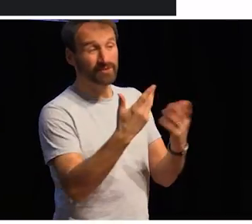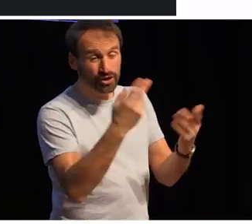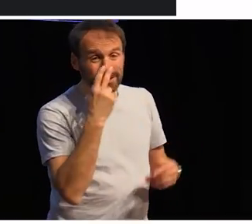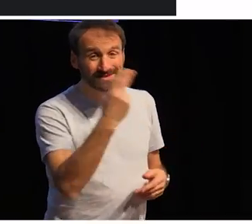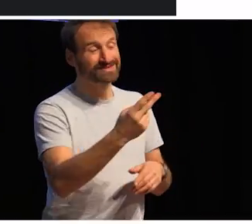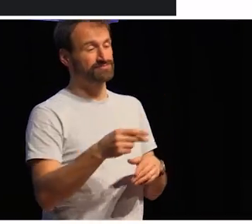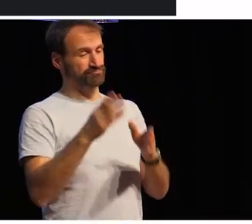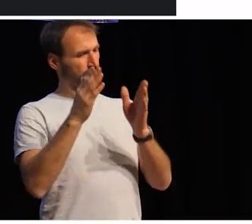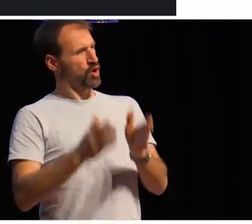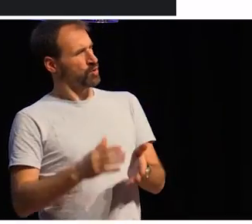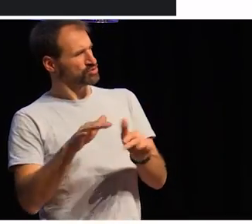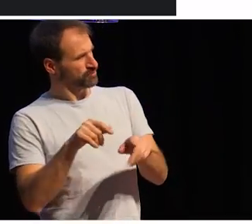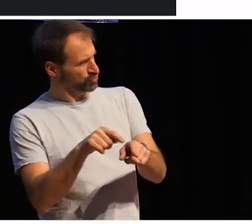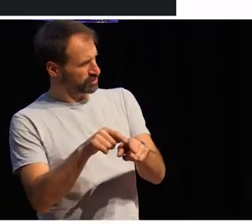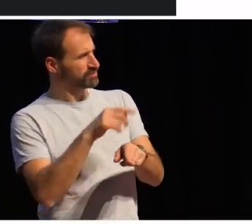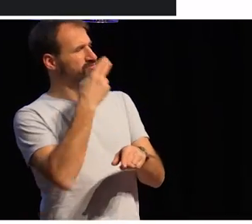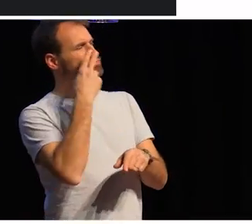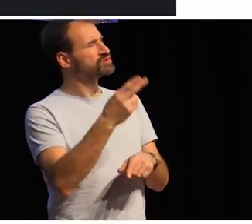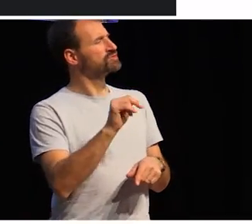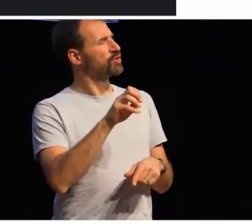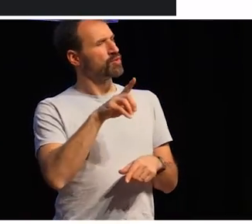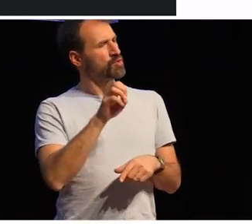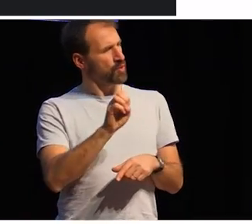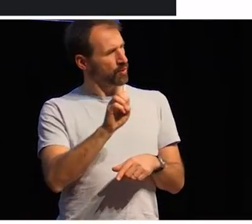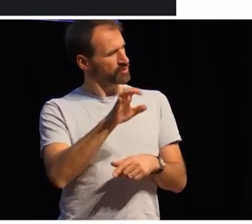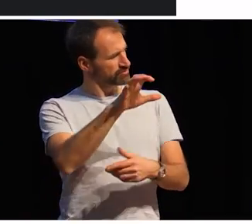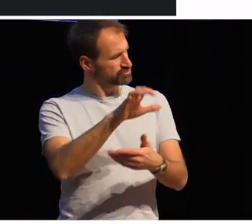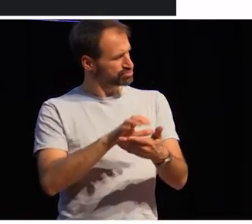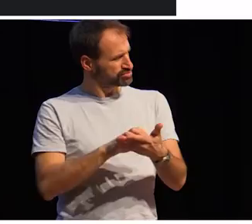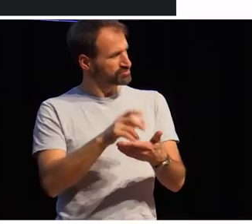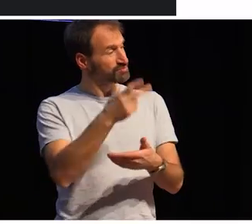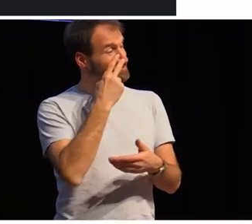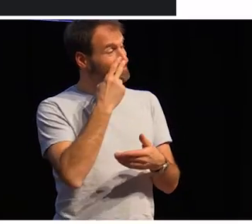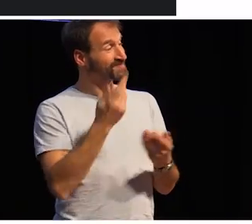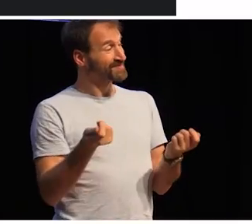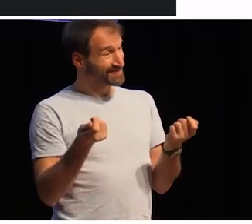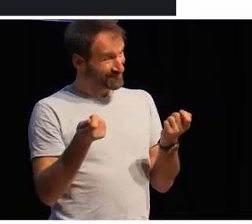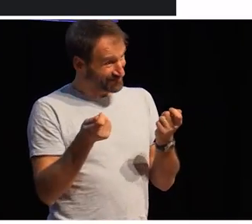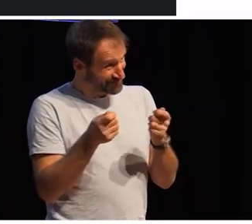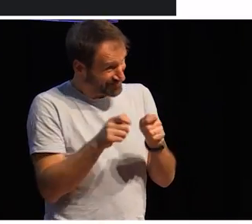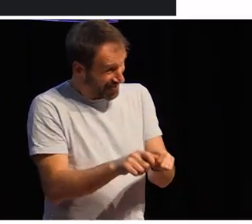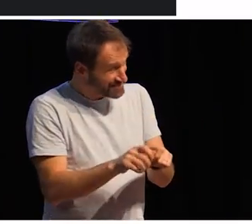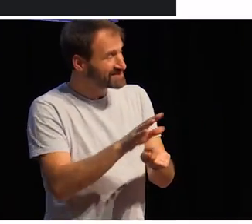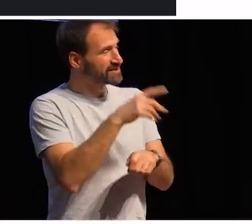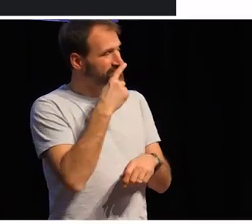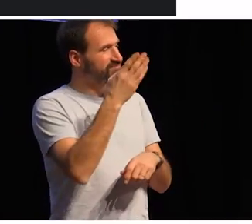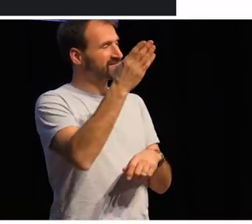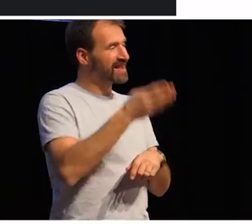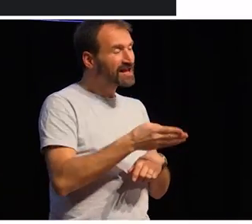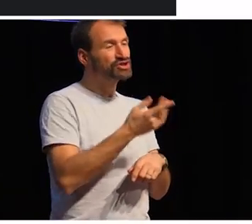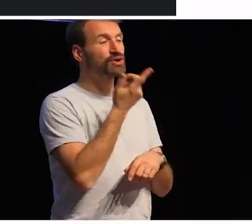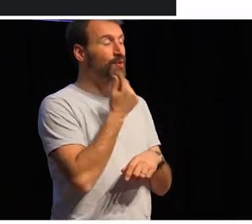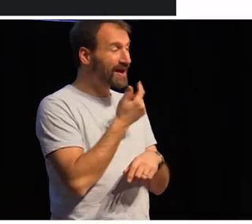I initialize it. And finally, using the express routing, when I hit slash red for the HTTP